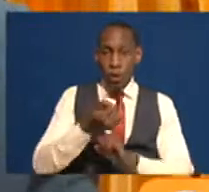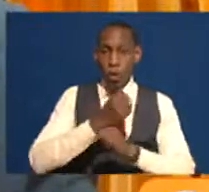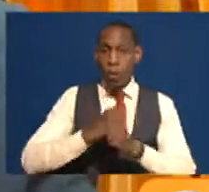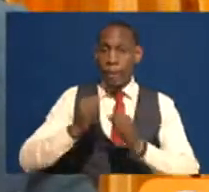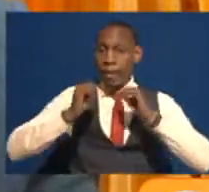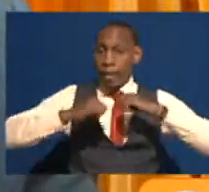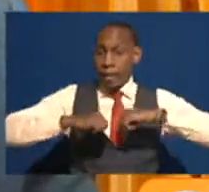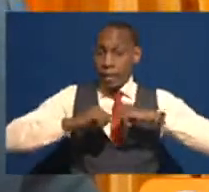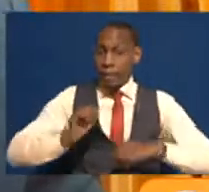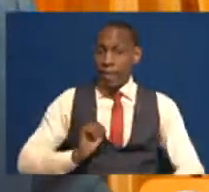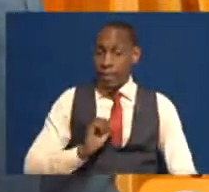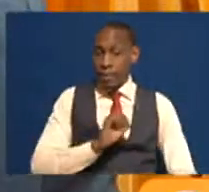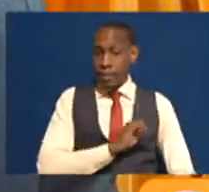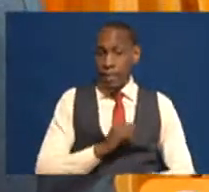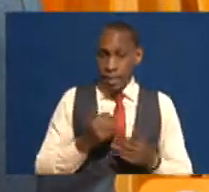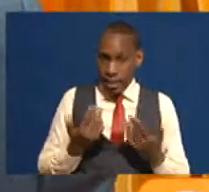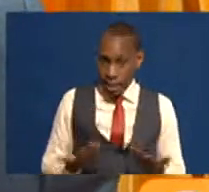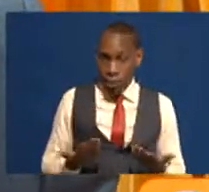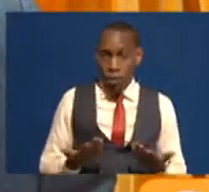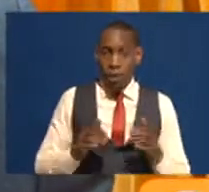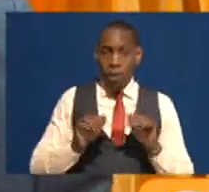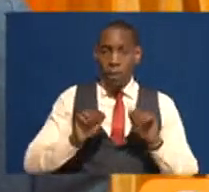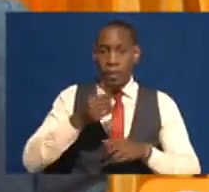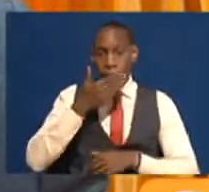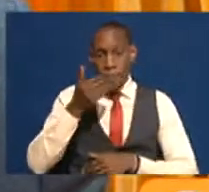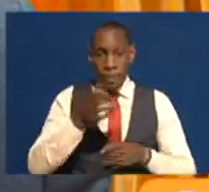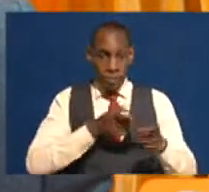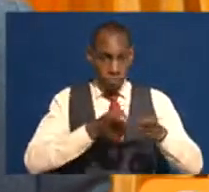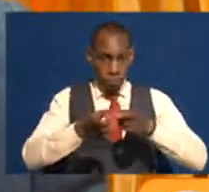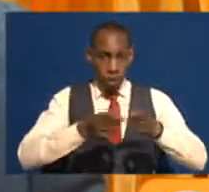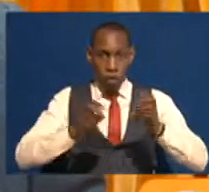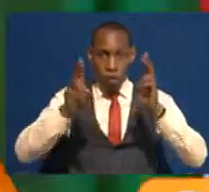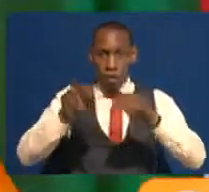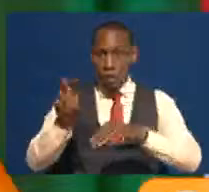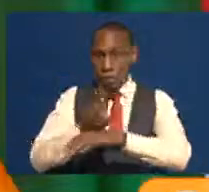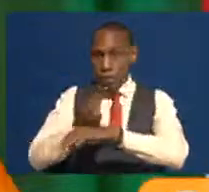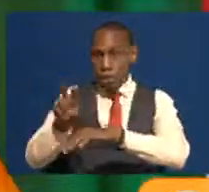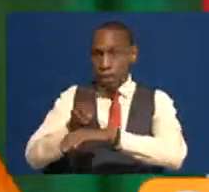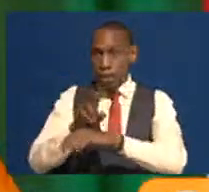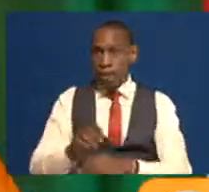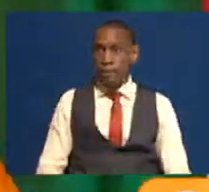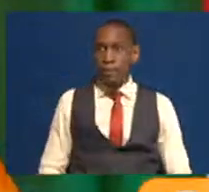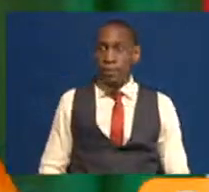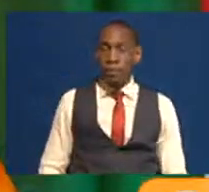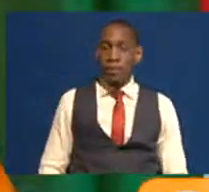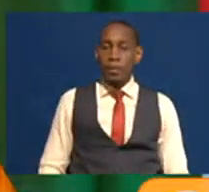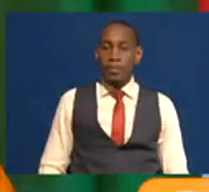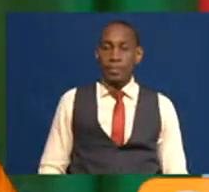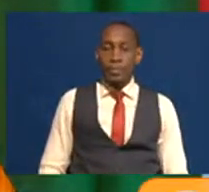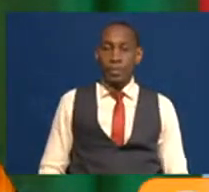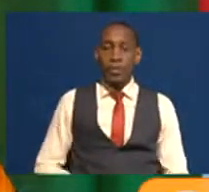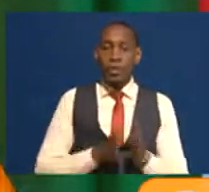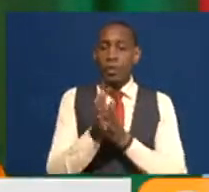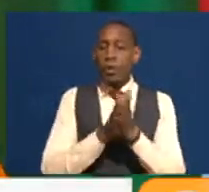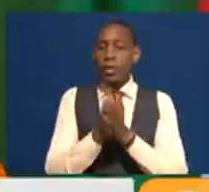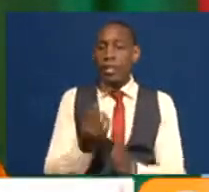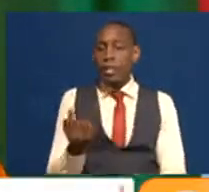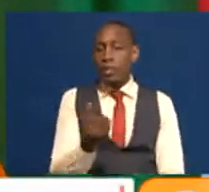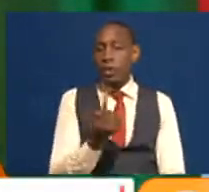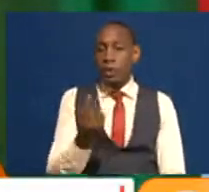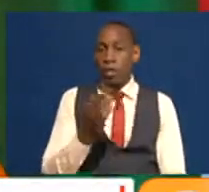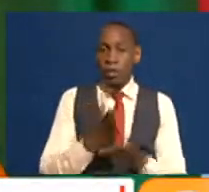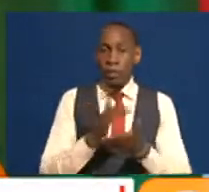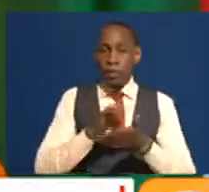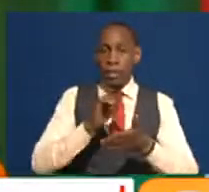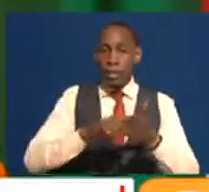as a House on how we can best handle this issue of oversight. We are only interested to ensure we